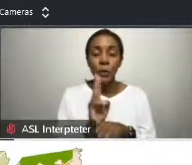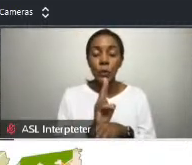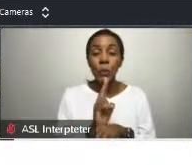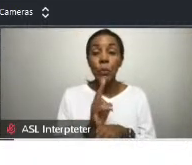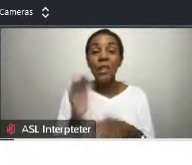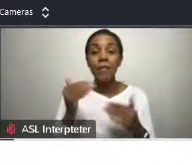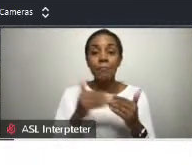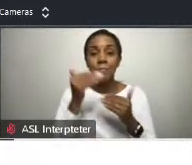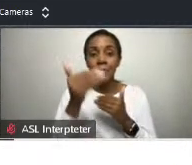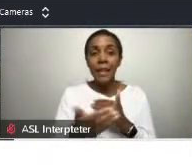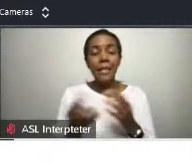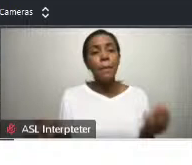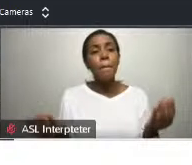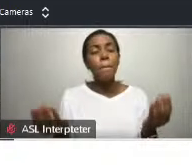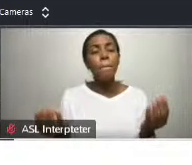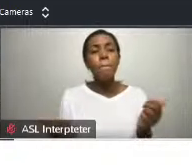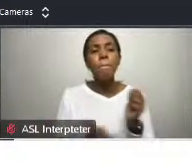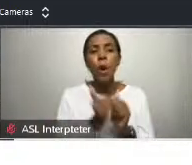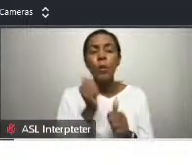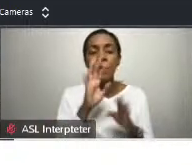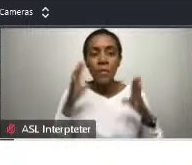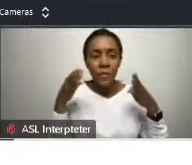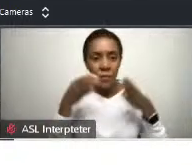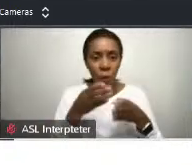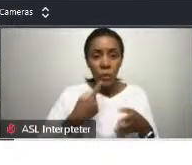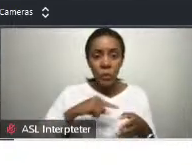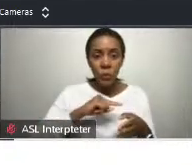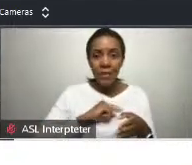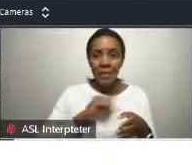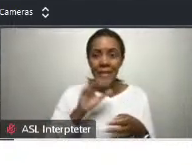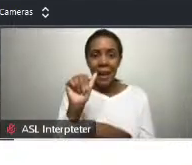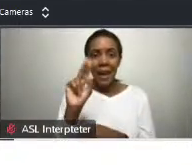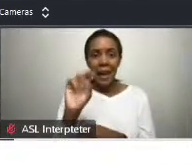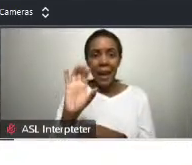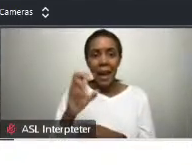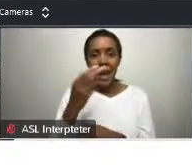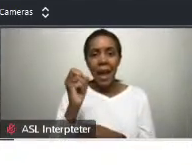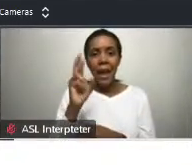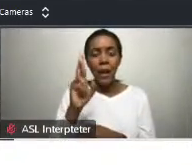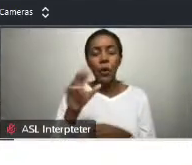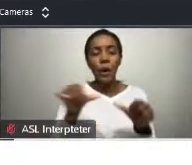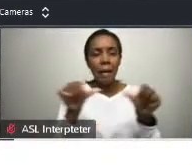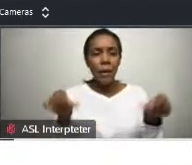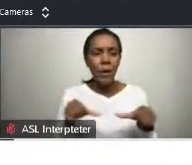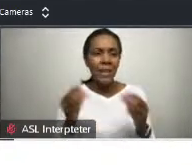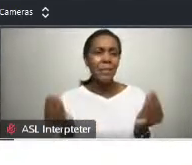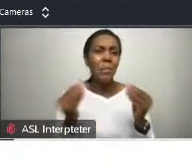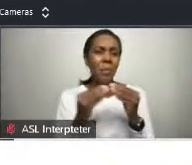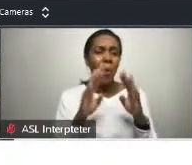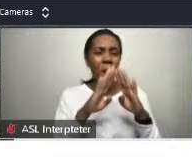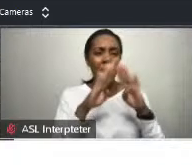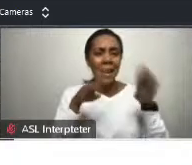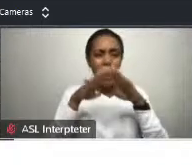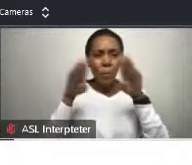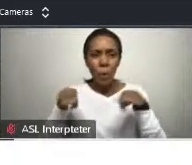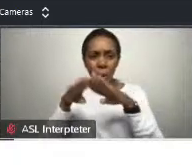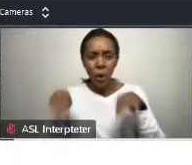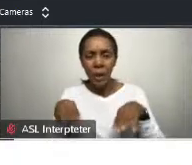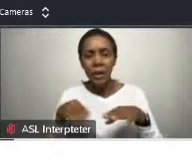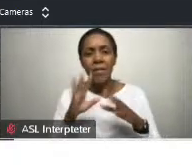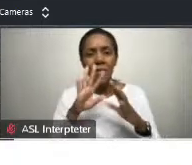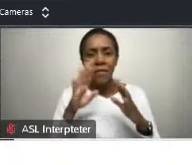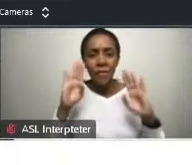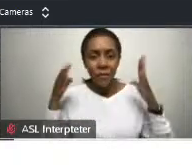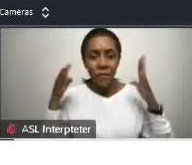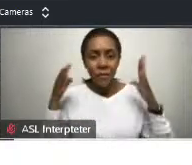focus that we took is primarily in anchor areas that were more neighborhood oriented. Some of our anchor areas of